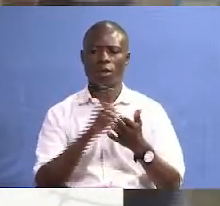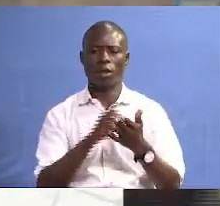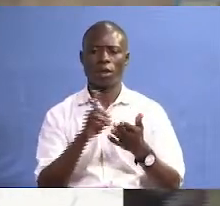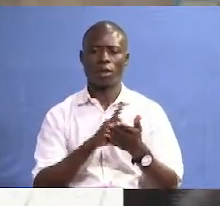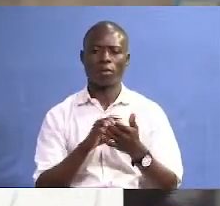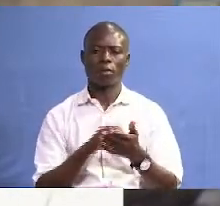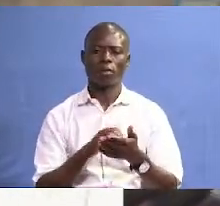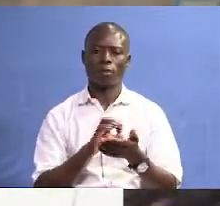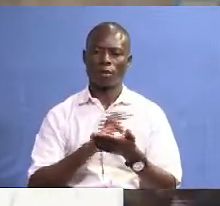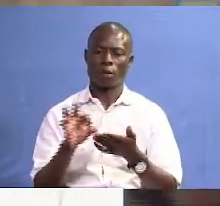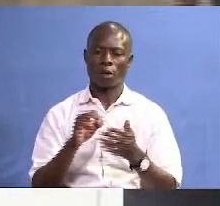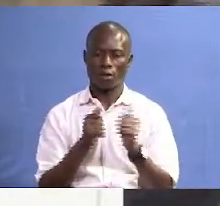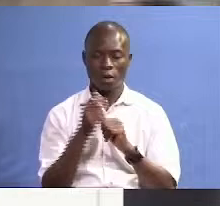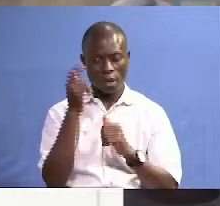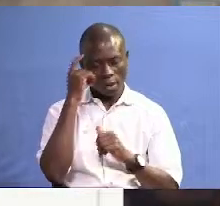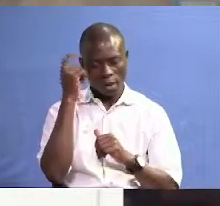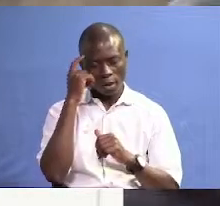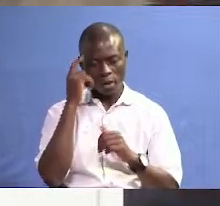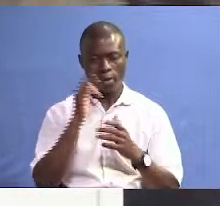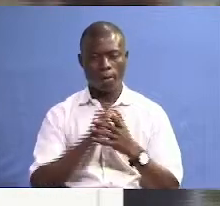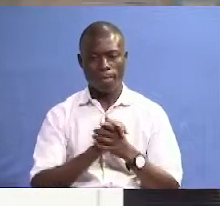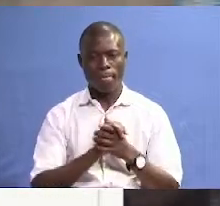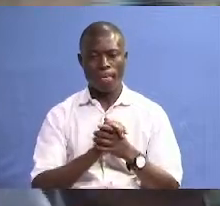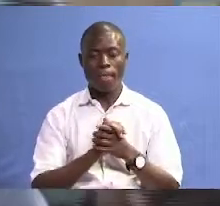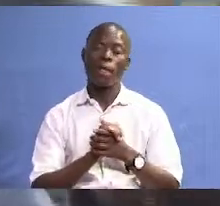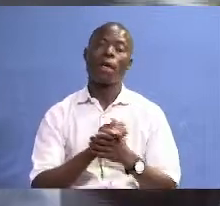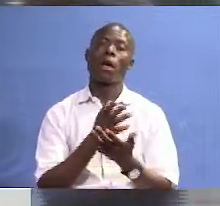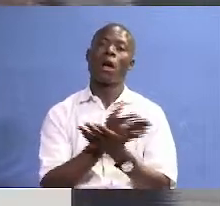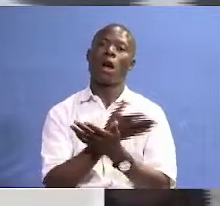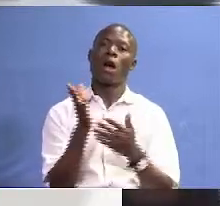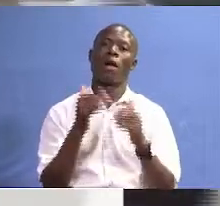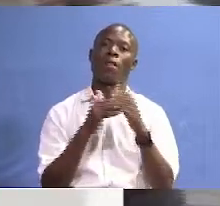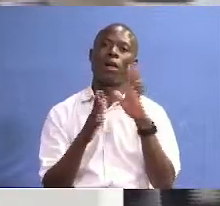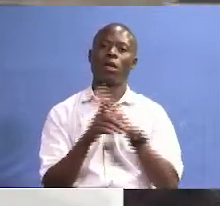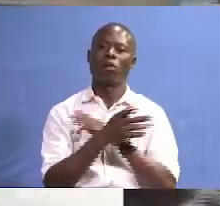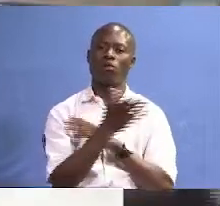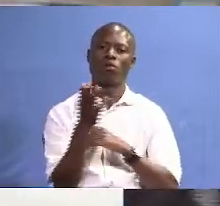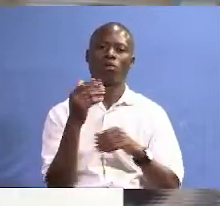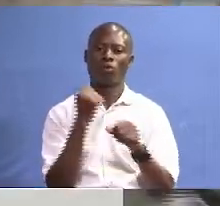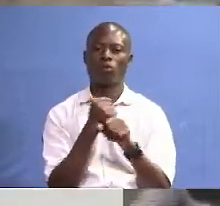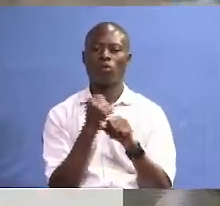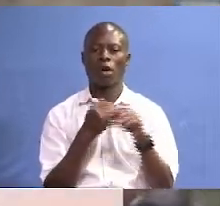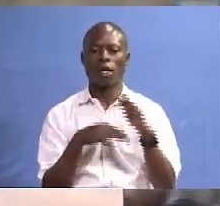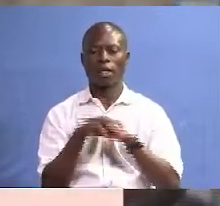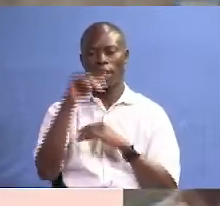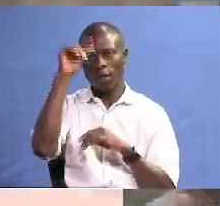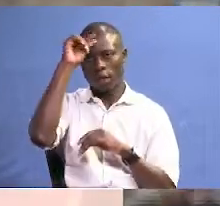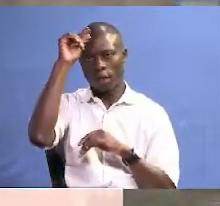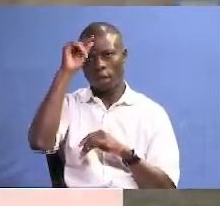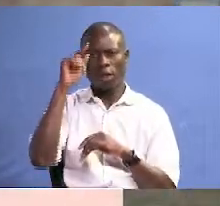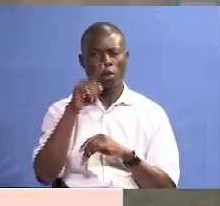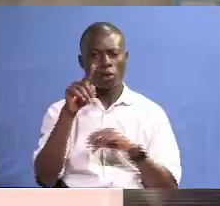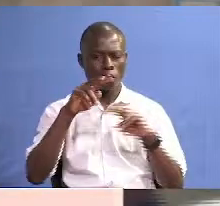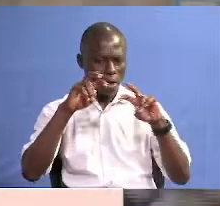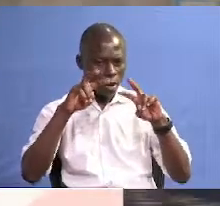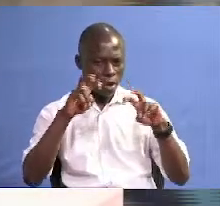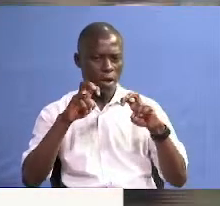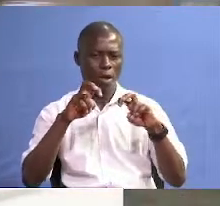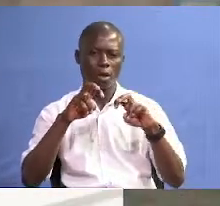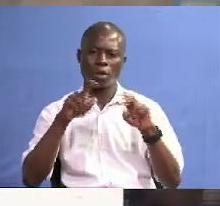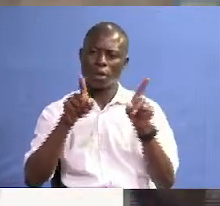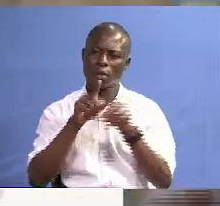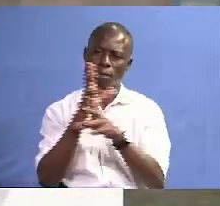na akili yako. Na hao mawaziri wenye walikuwa wanafanya kwa serikali hao, sasa wewe unachunguza polepole kama